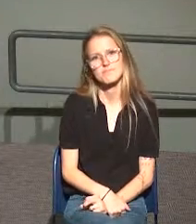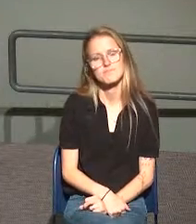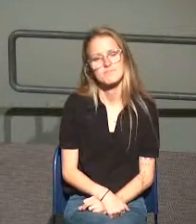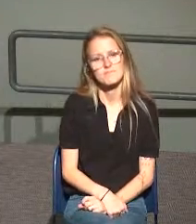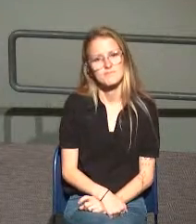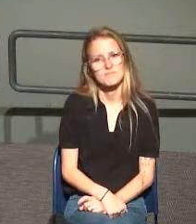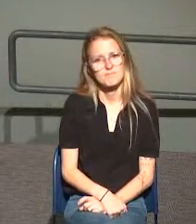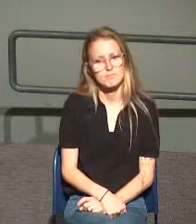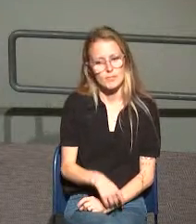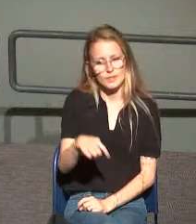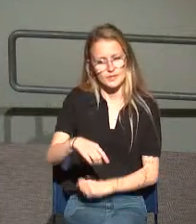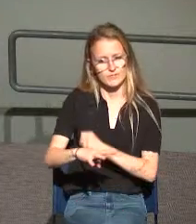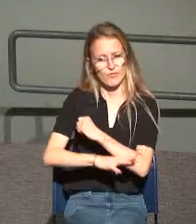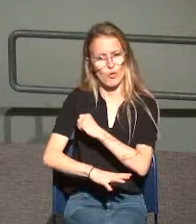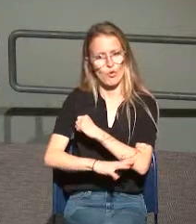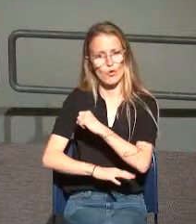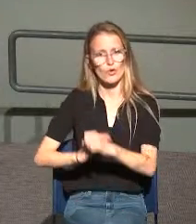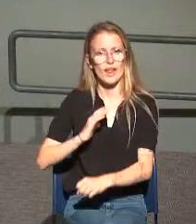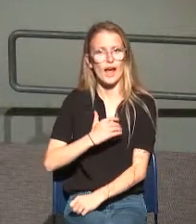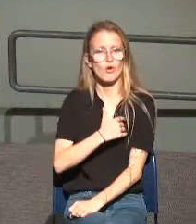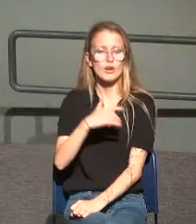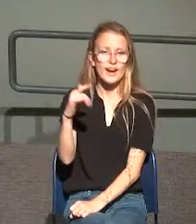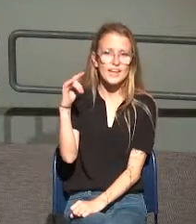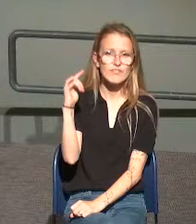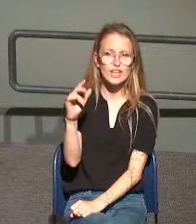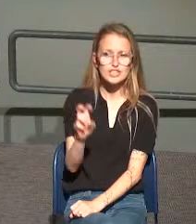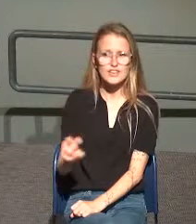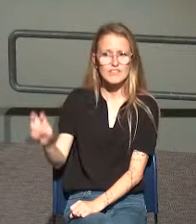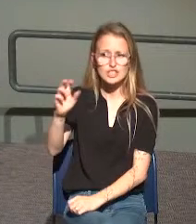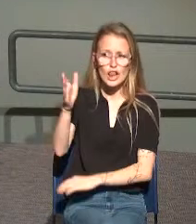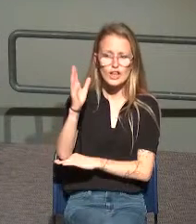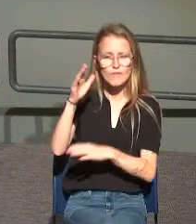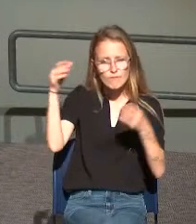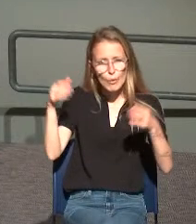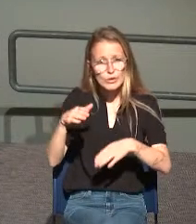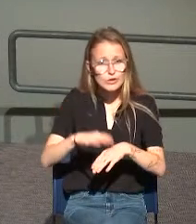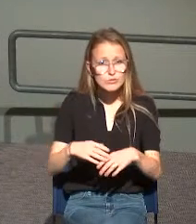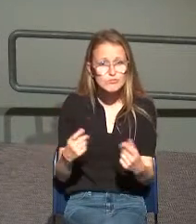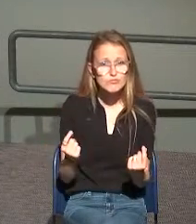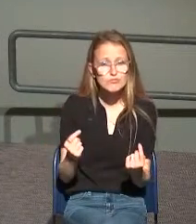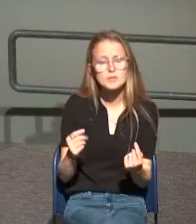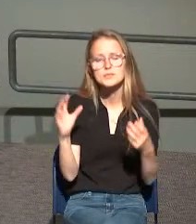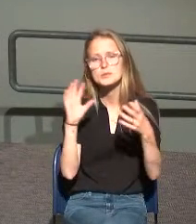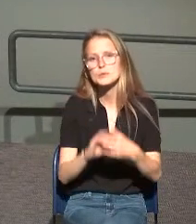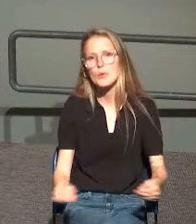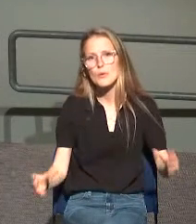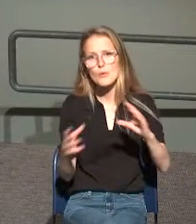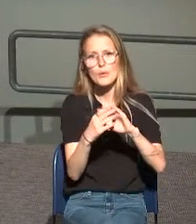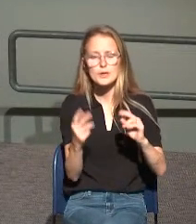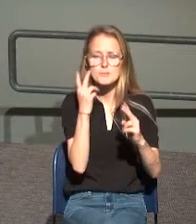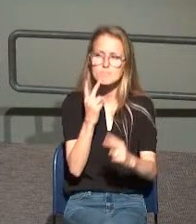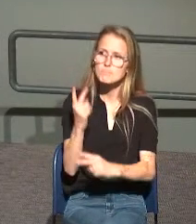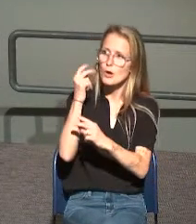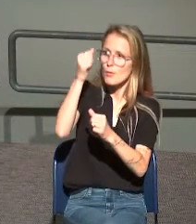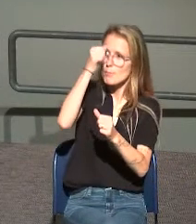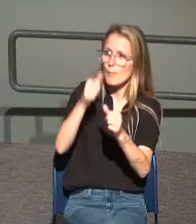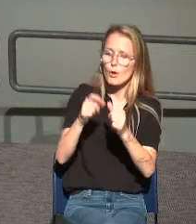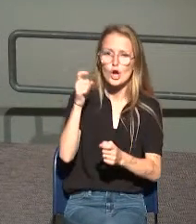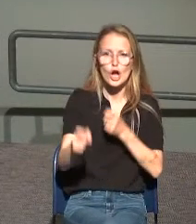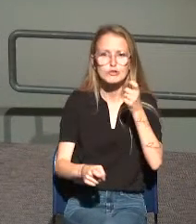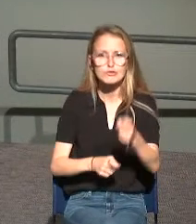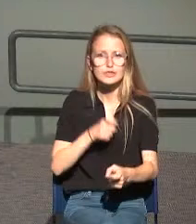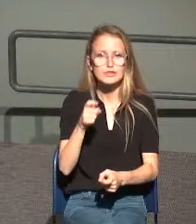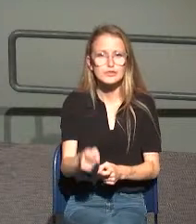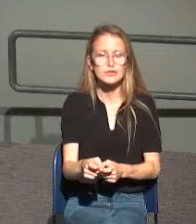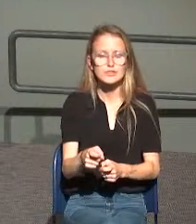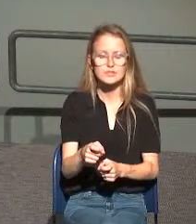This fall, our Aviation Adventures lectures are focused on telling the stories and remembering the contributions of